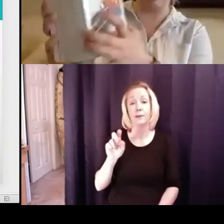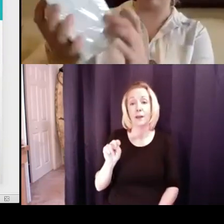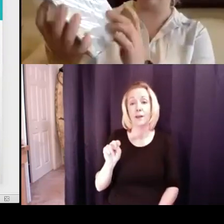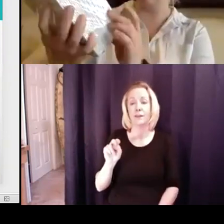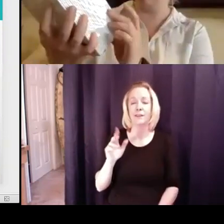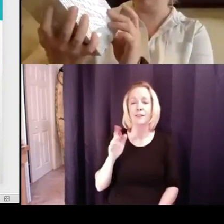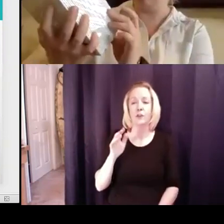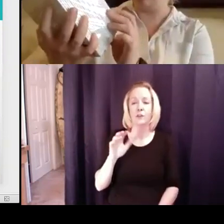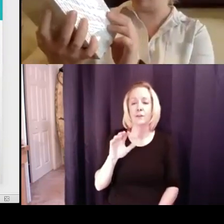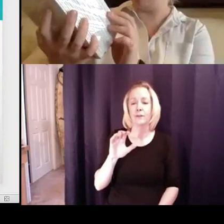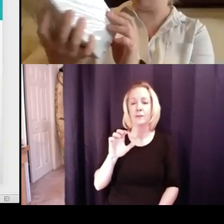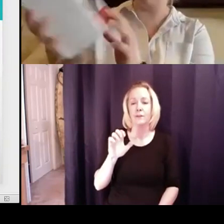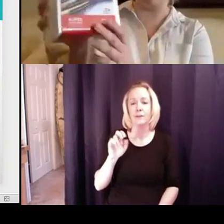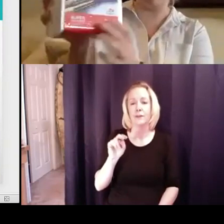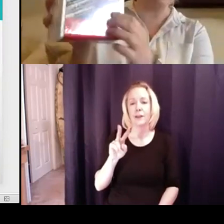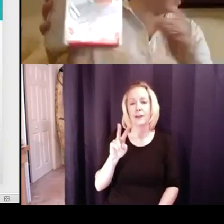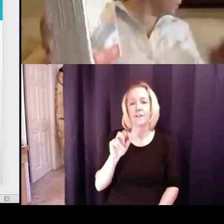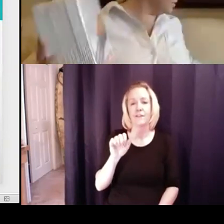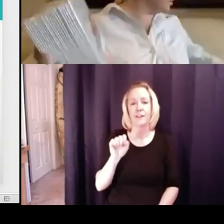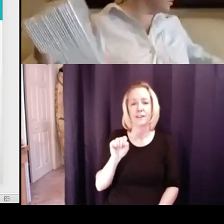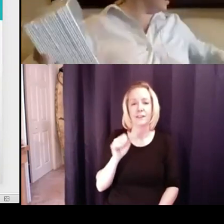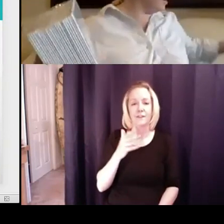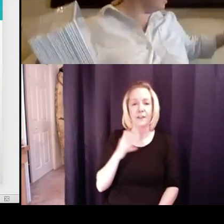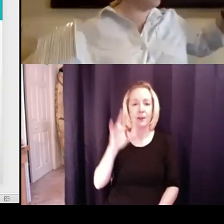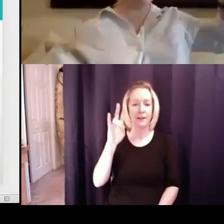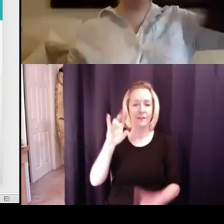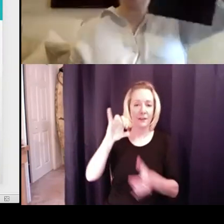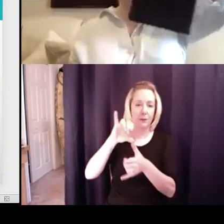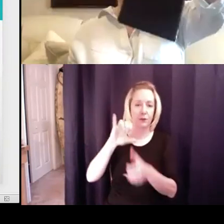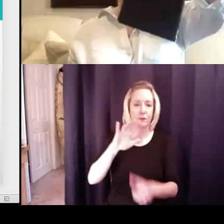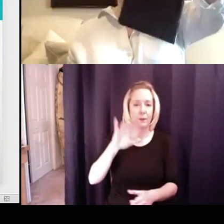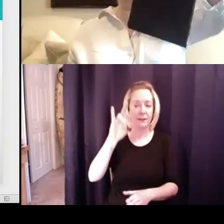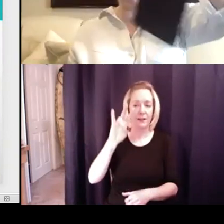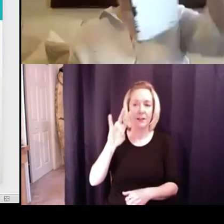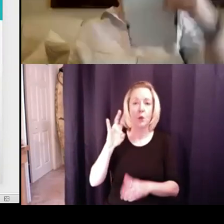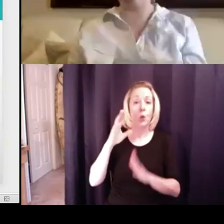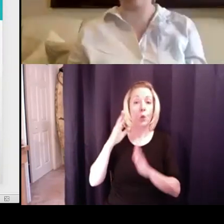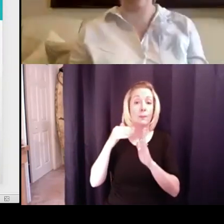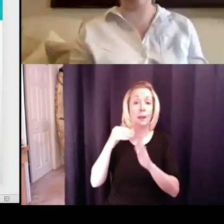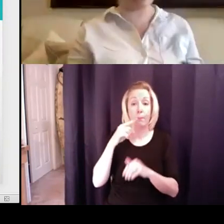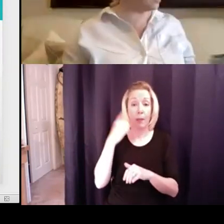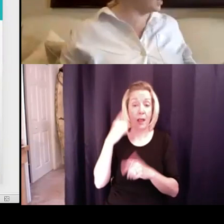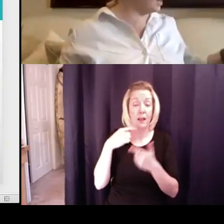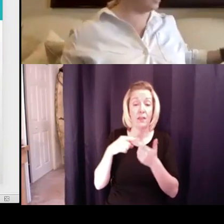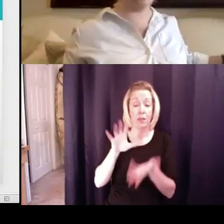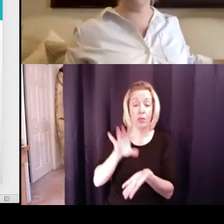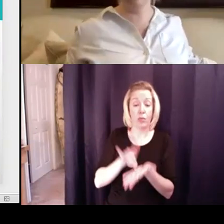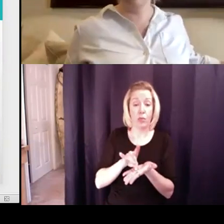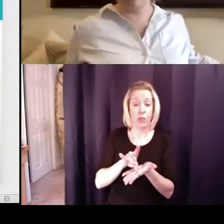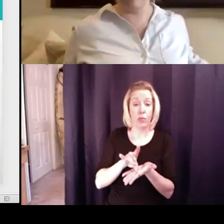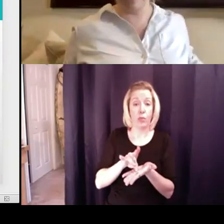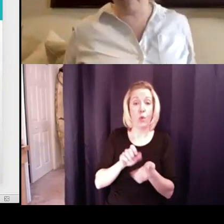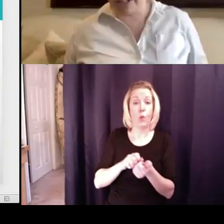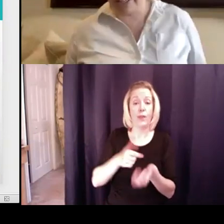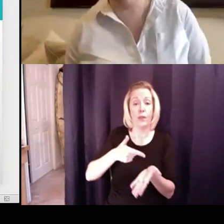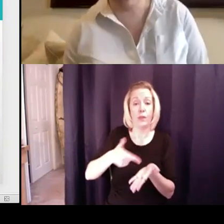canvas panels. And I buy the 5x7 ones, and then we've just been painting them and attaching the objects with hot glue.